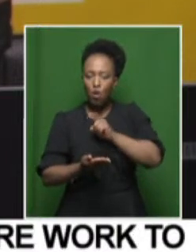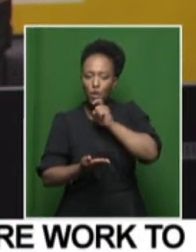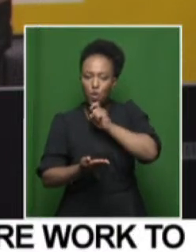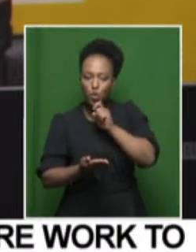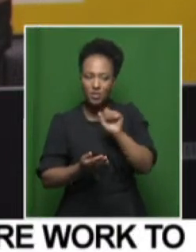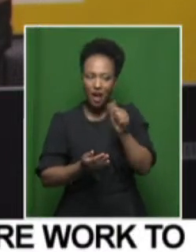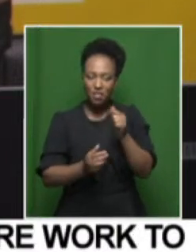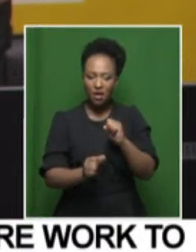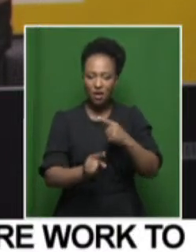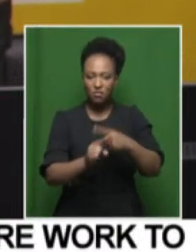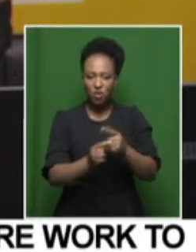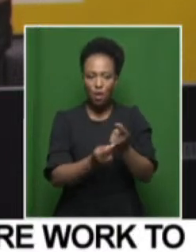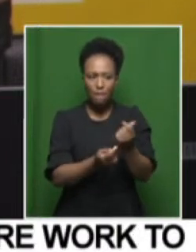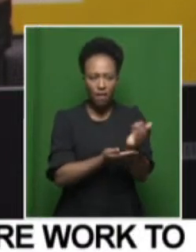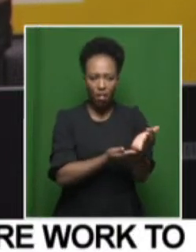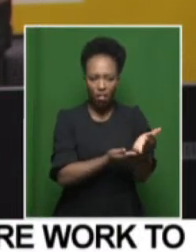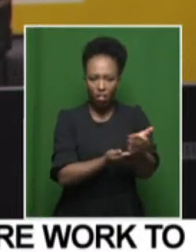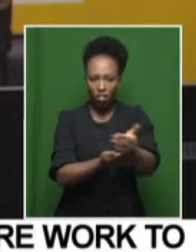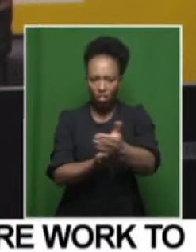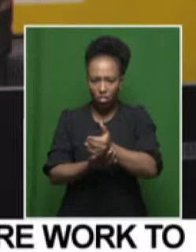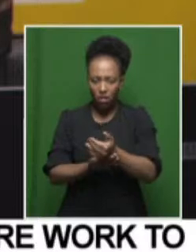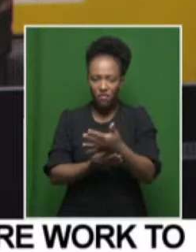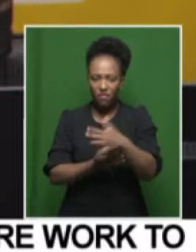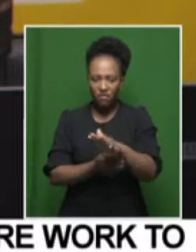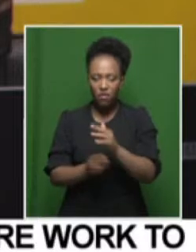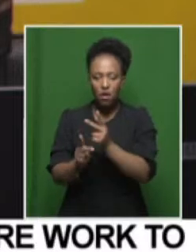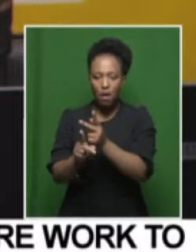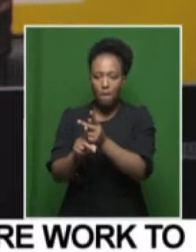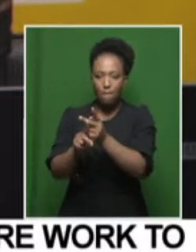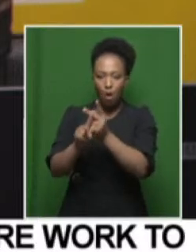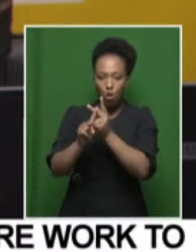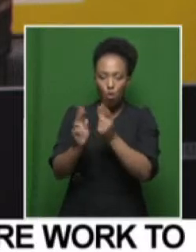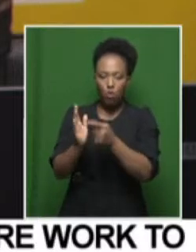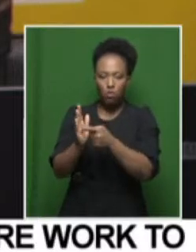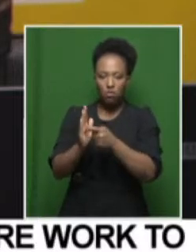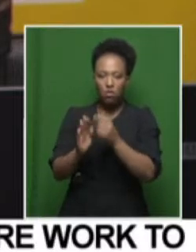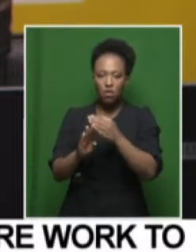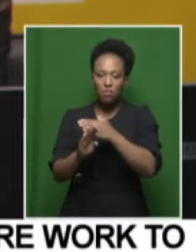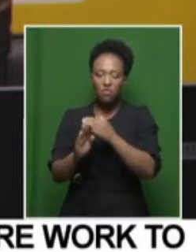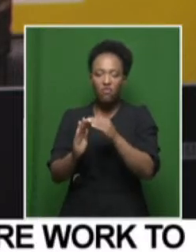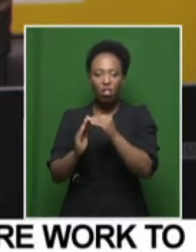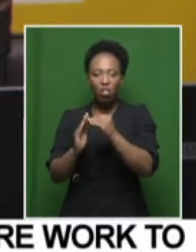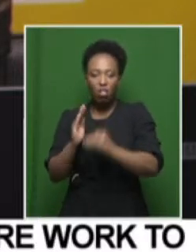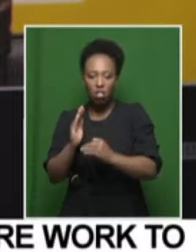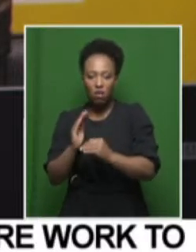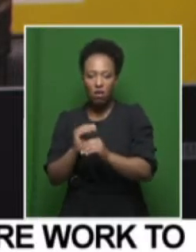revenue we have collected. The borrowing requirements decreased by